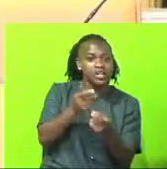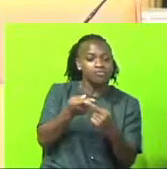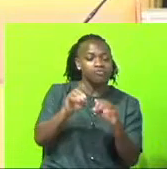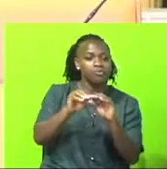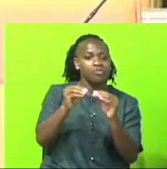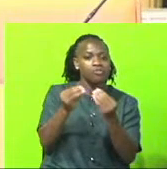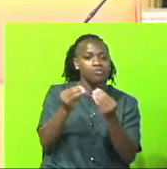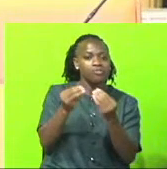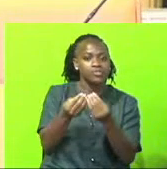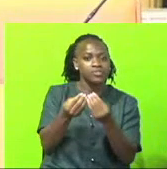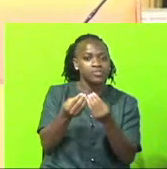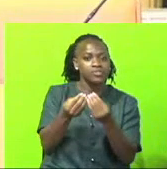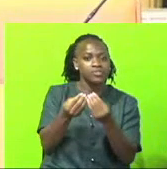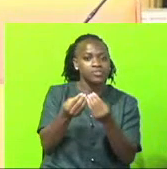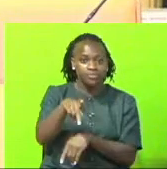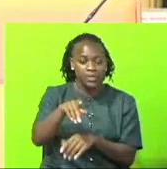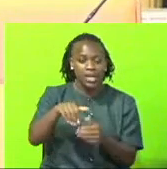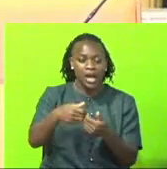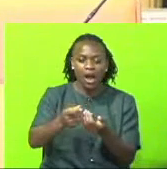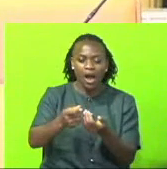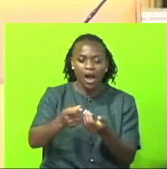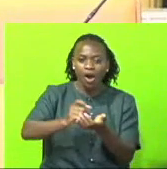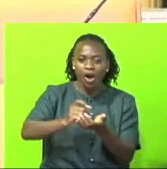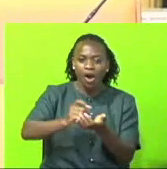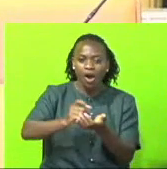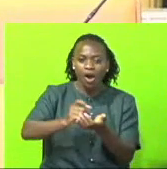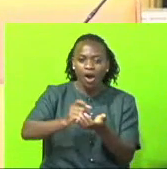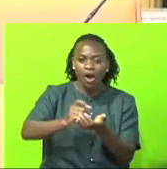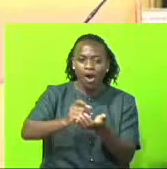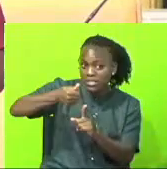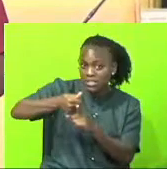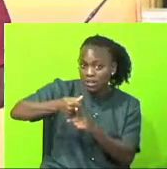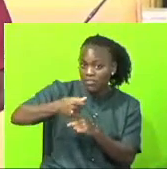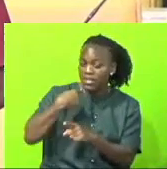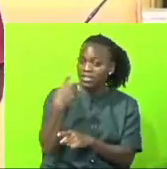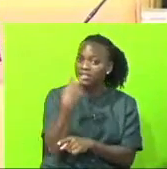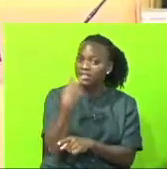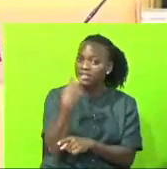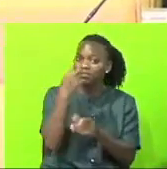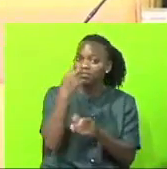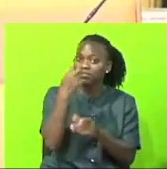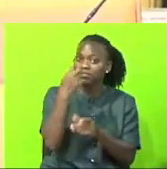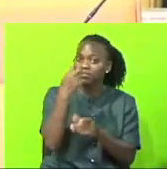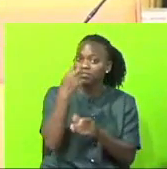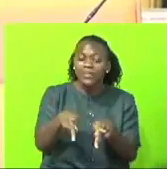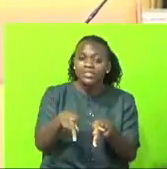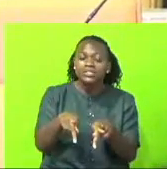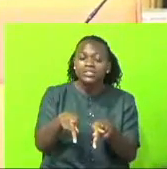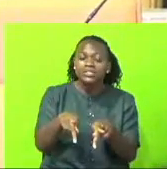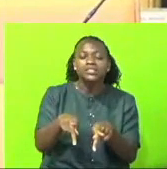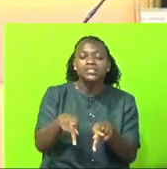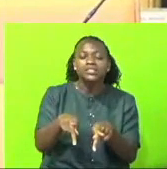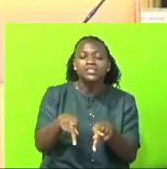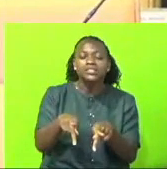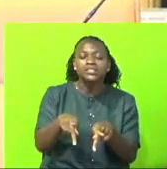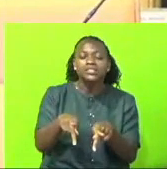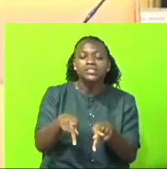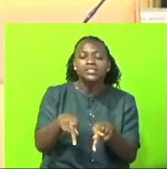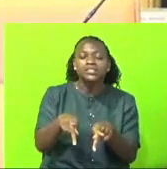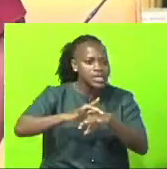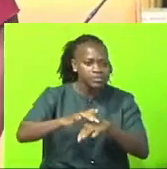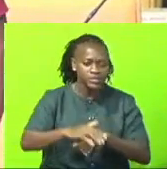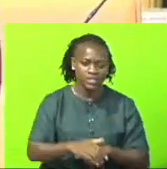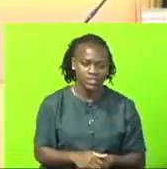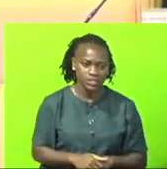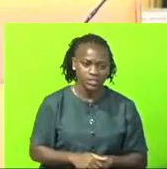member of Parliament by writing under his hand addressed to the Speaker. Mr. Speaker, when this happens, this House